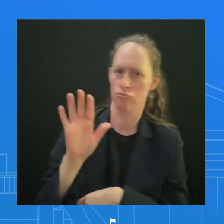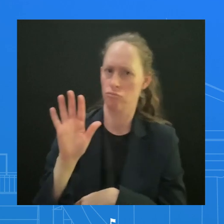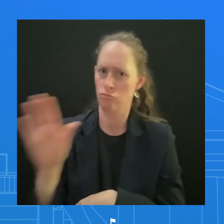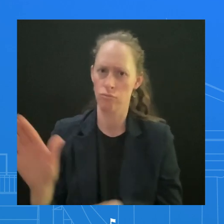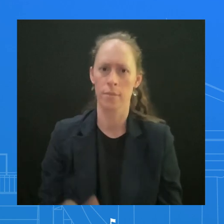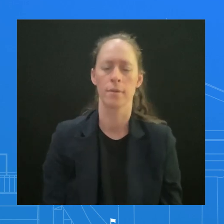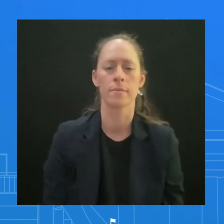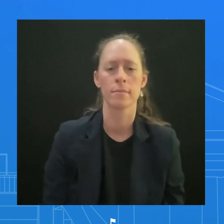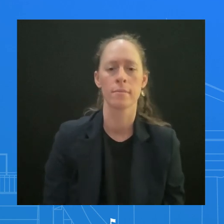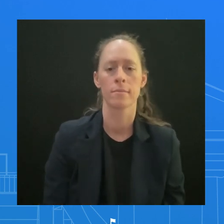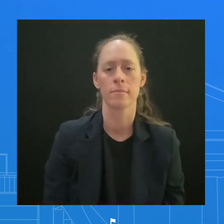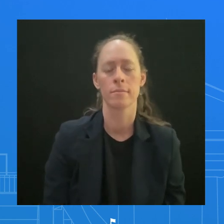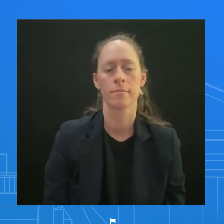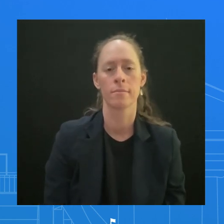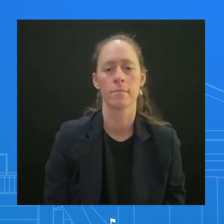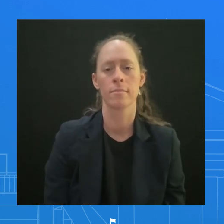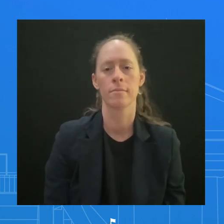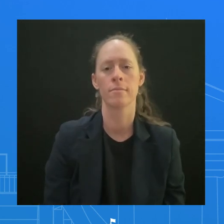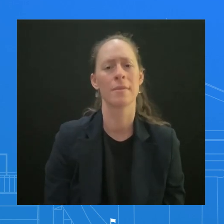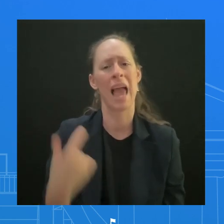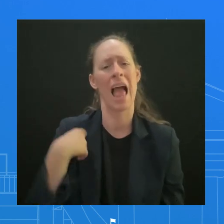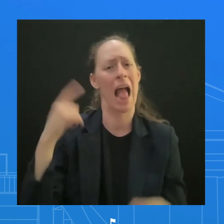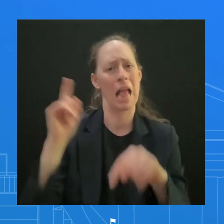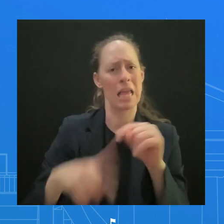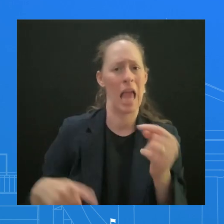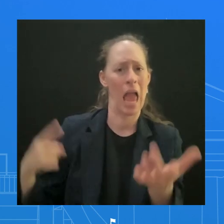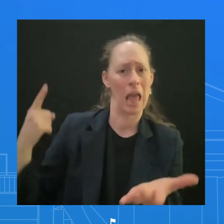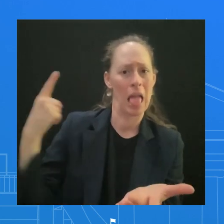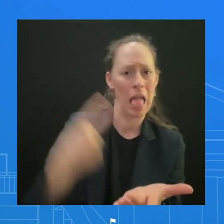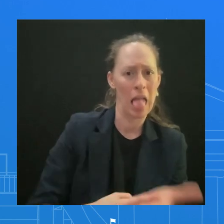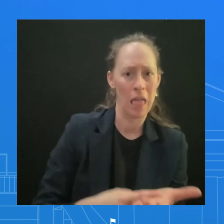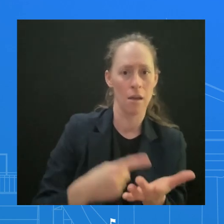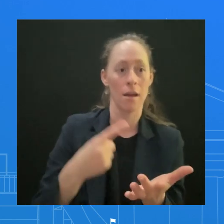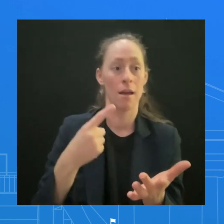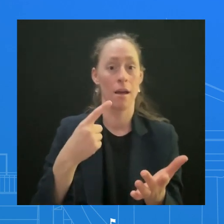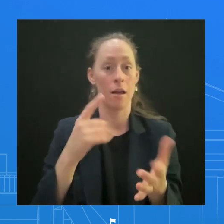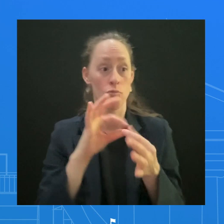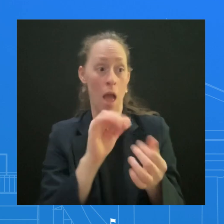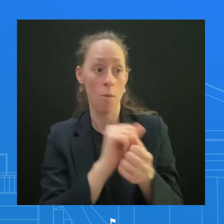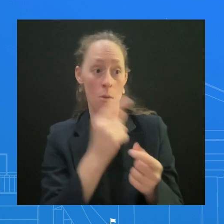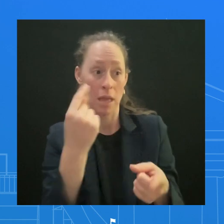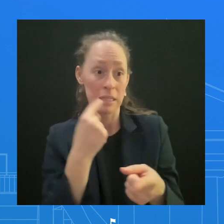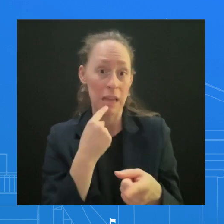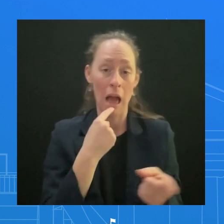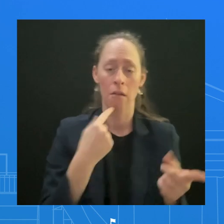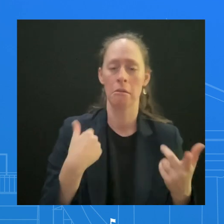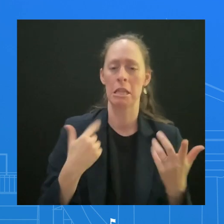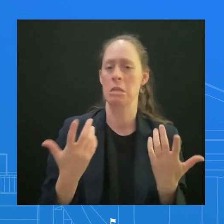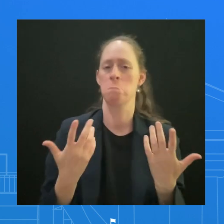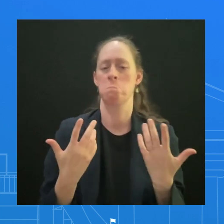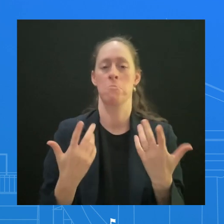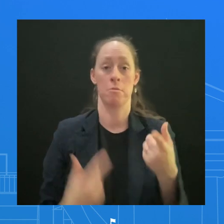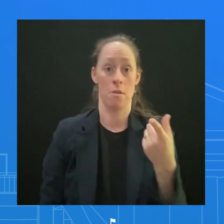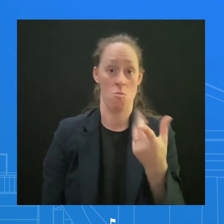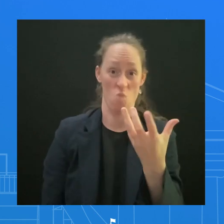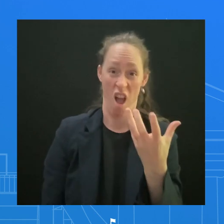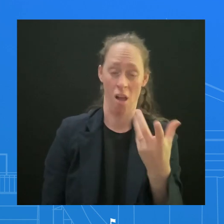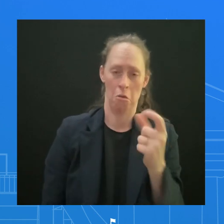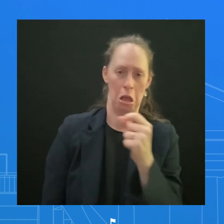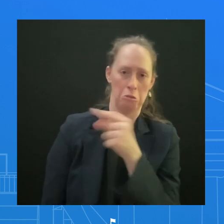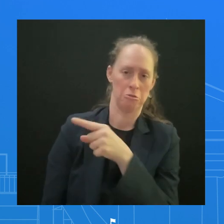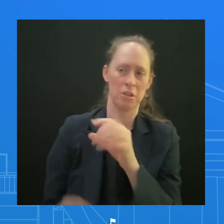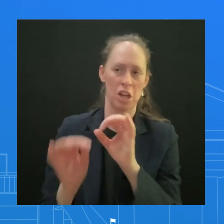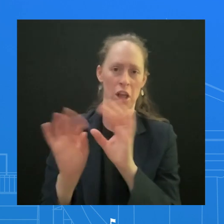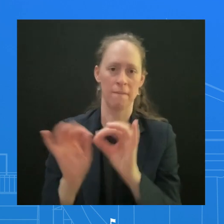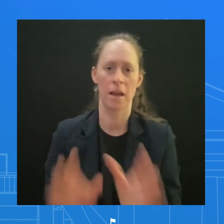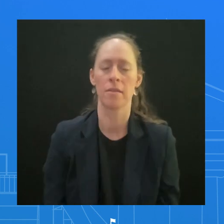or why they're saying what they're saying. That's a better question for them. I can just tell you that our policy on settlements has not changed, and there's not going to